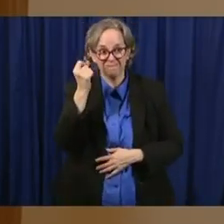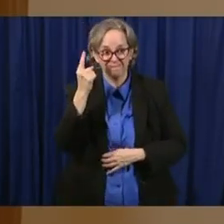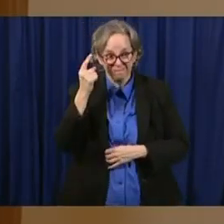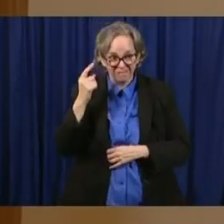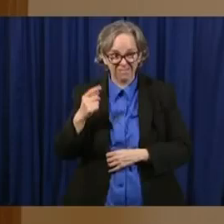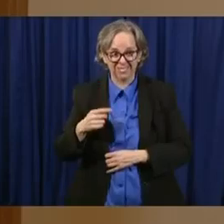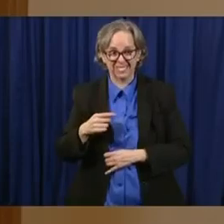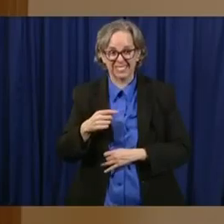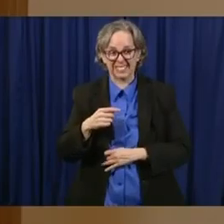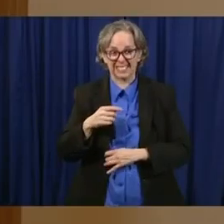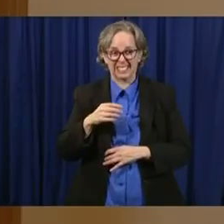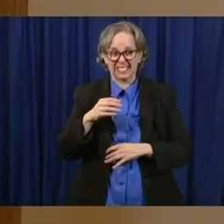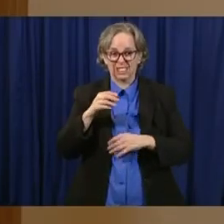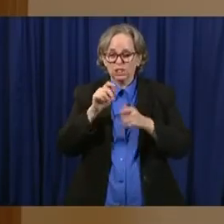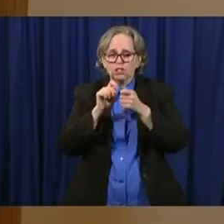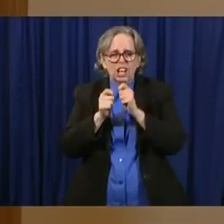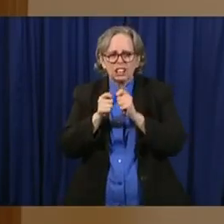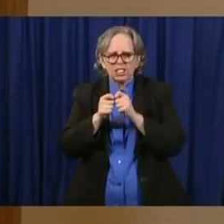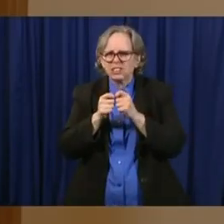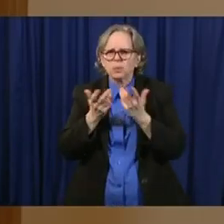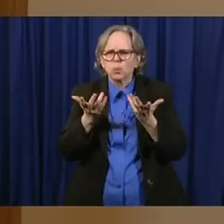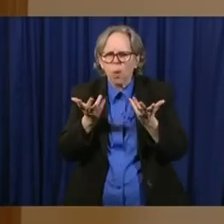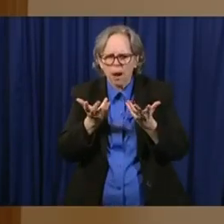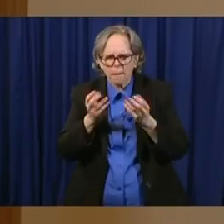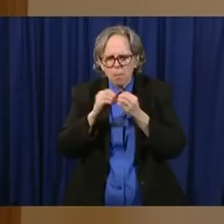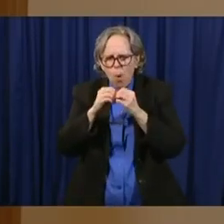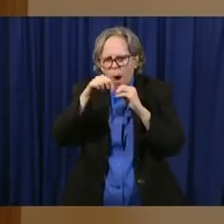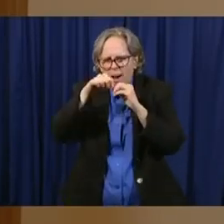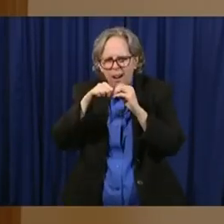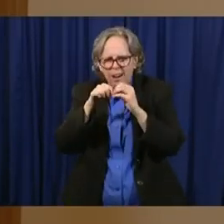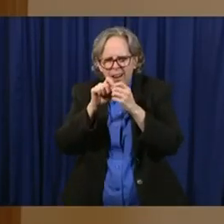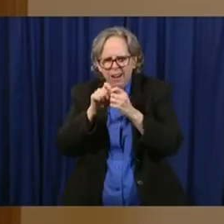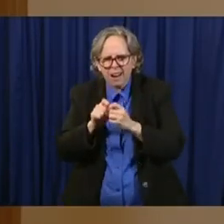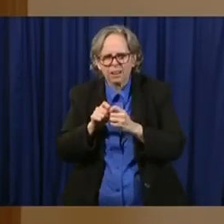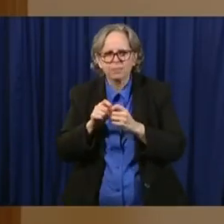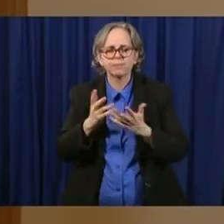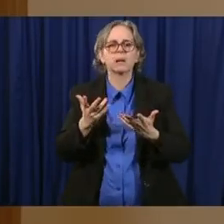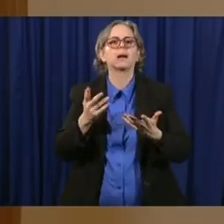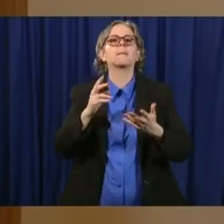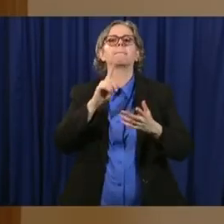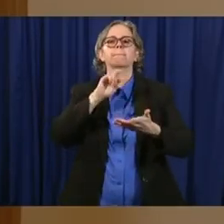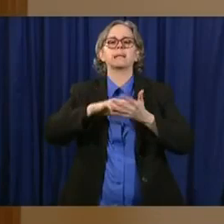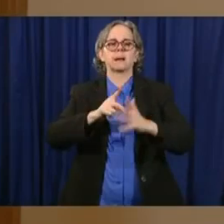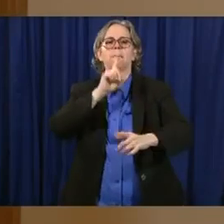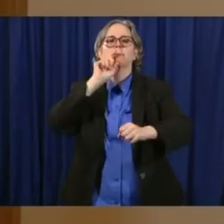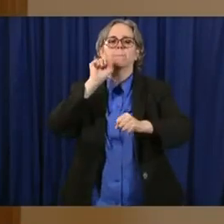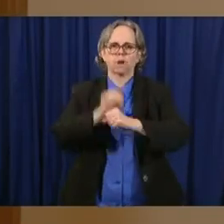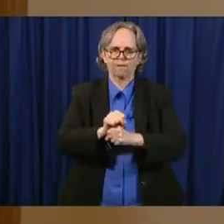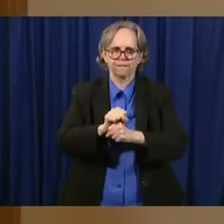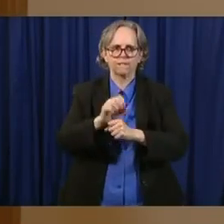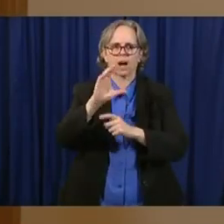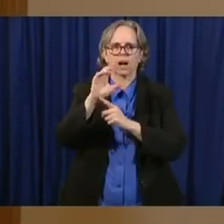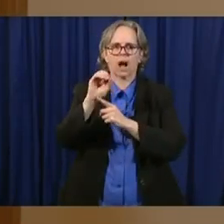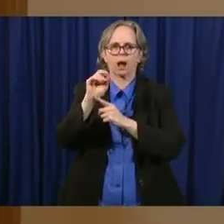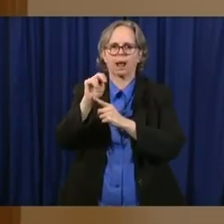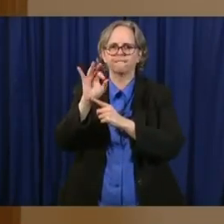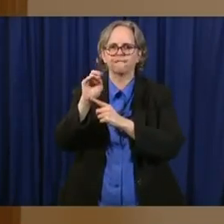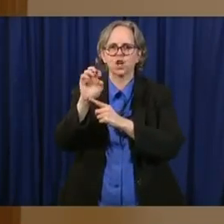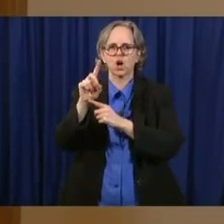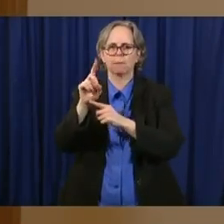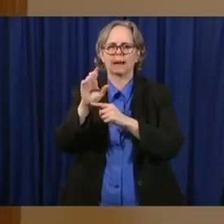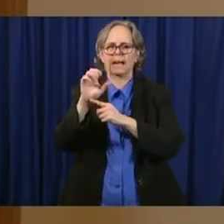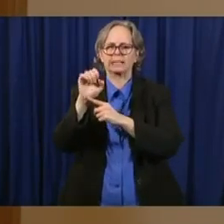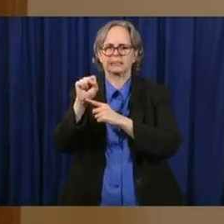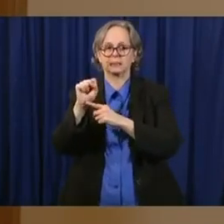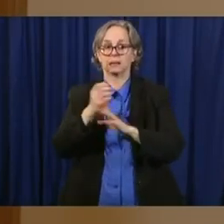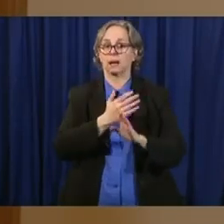talking about expanded confirmed case definitions. So in the past, a confirmed case was